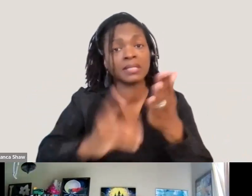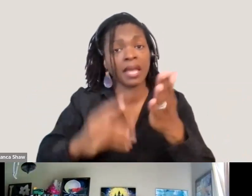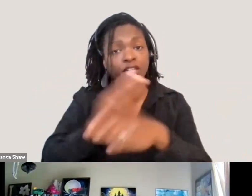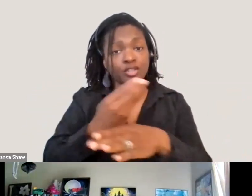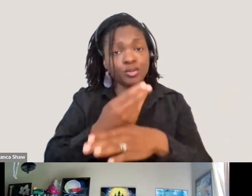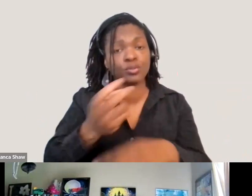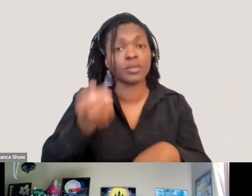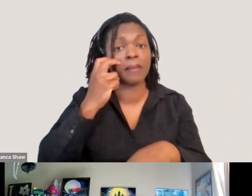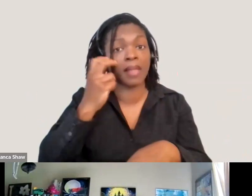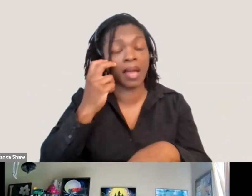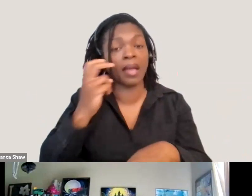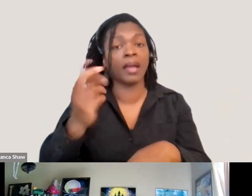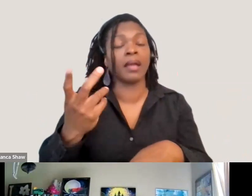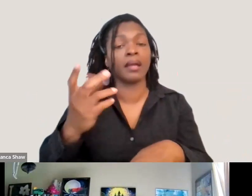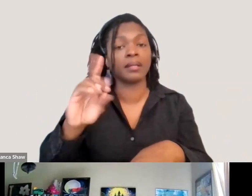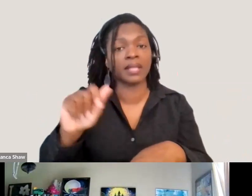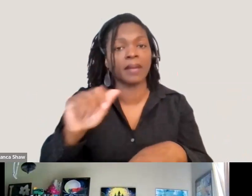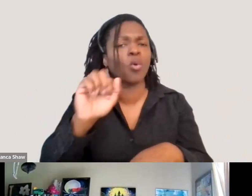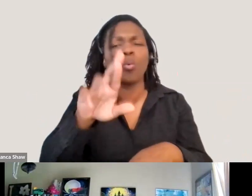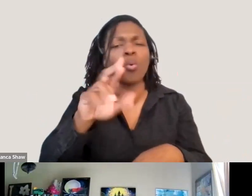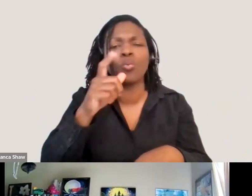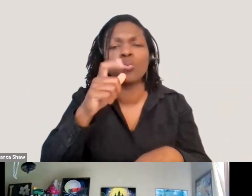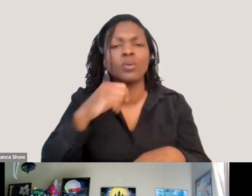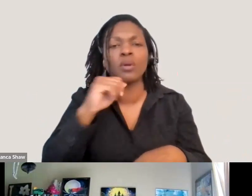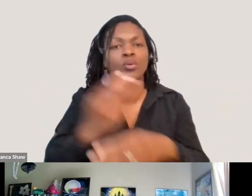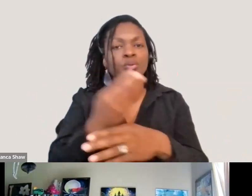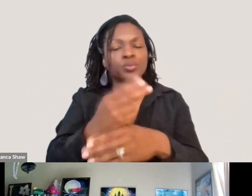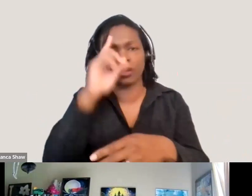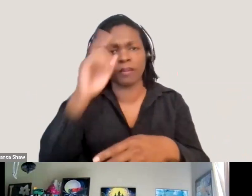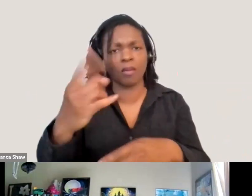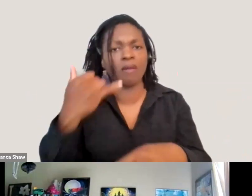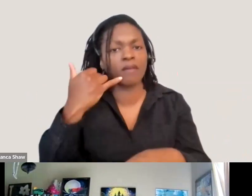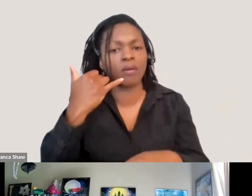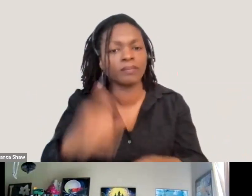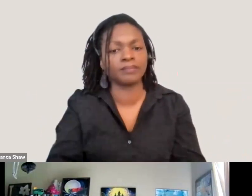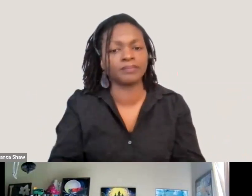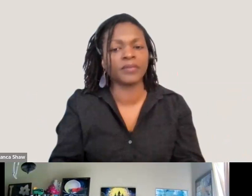does not use a smartphone. So if